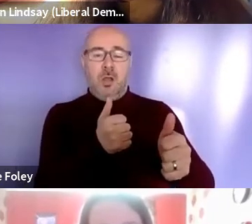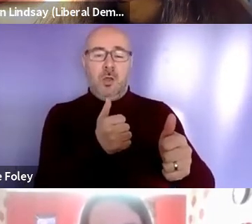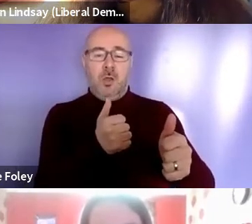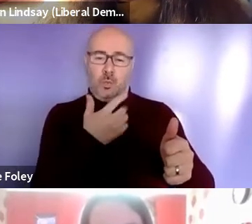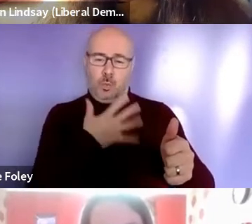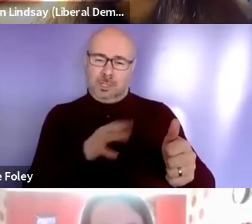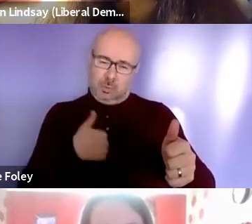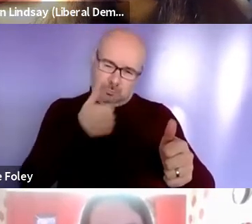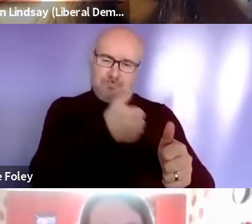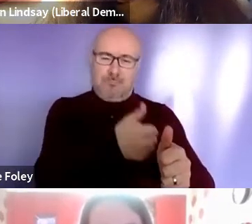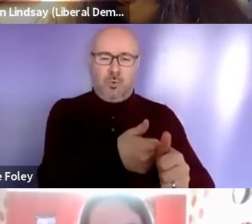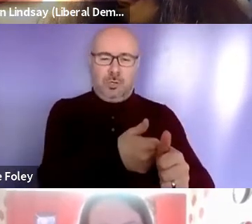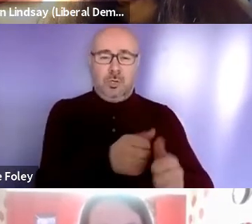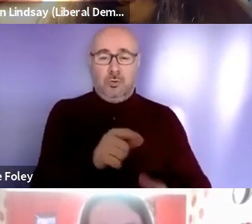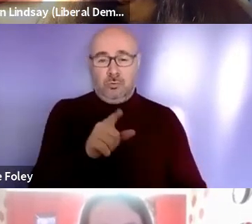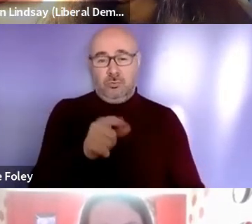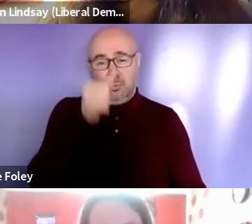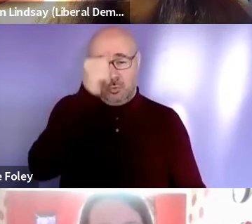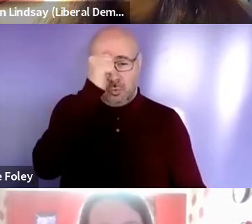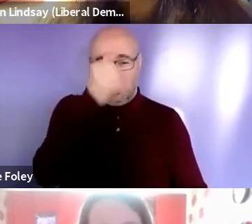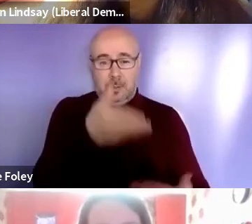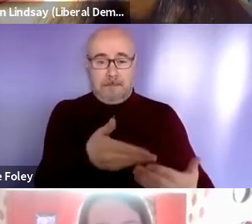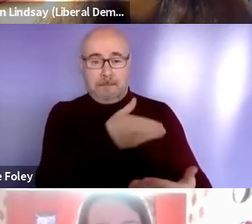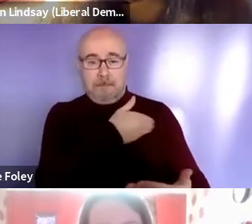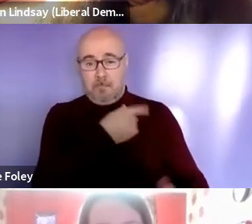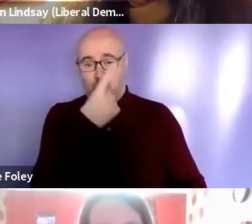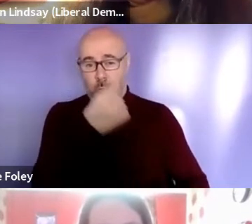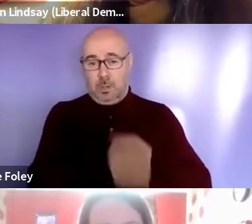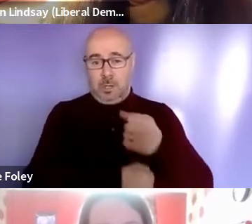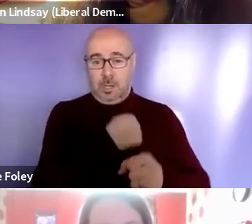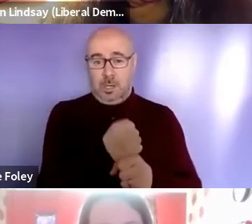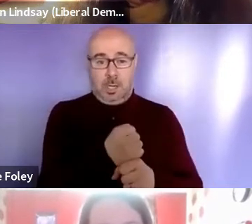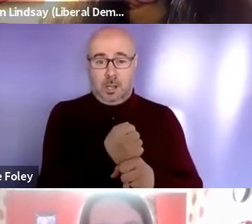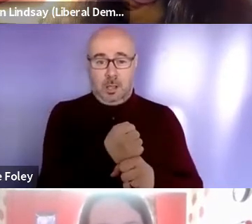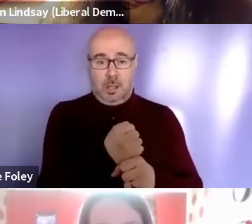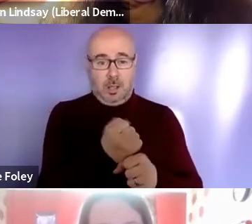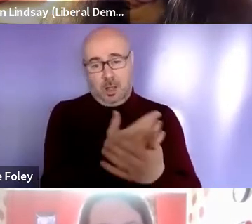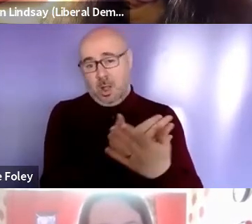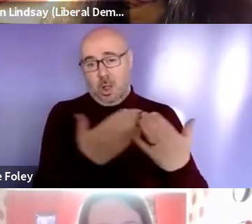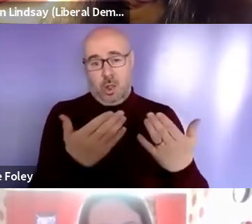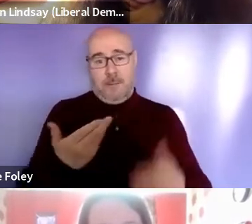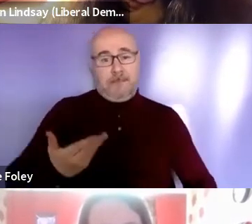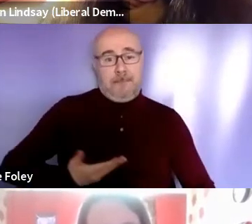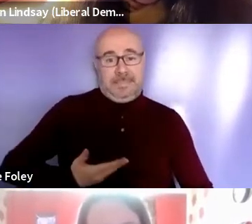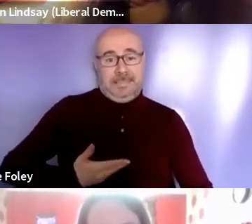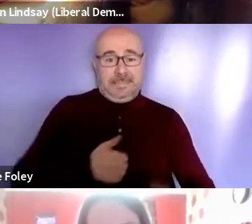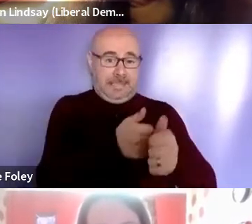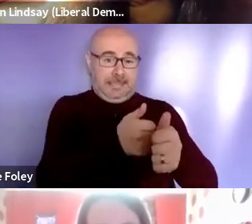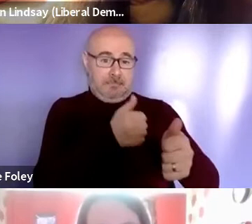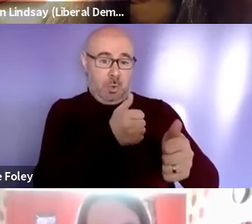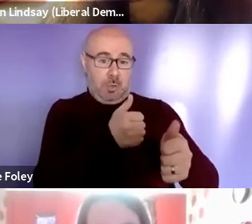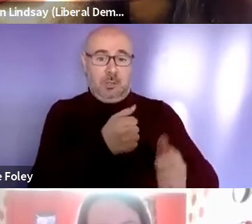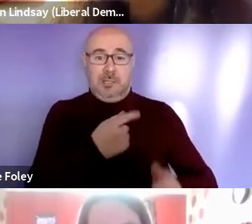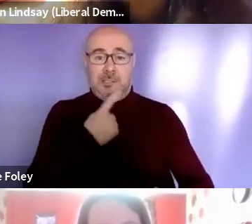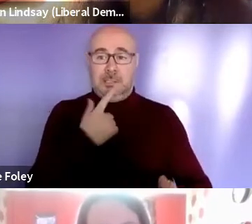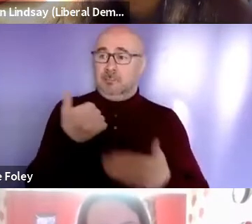business has been completely and utterly, you know, unsupported, not had all the support that it needs. So actually we